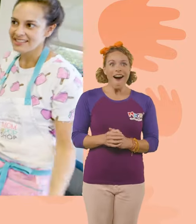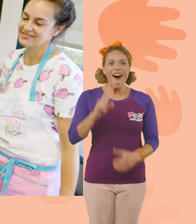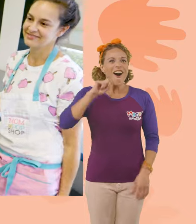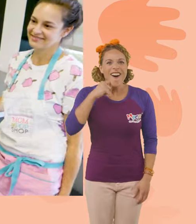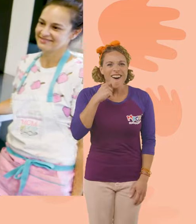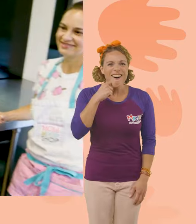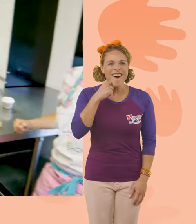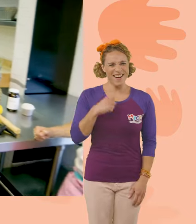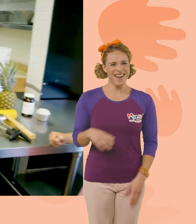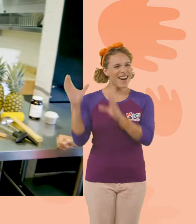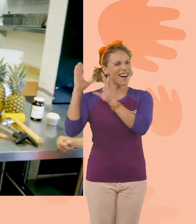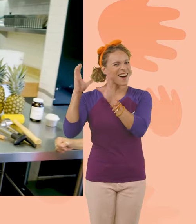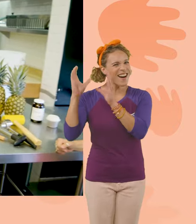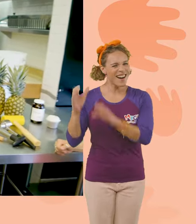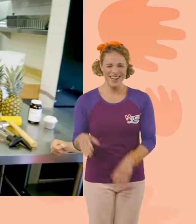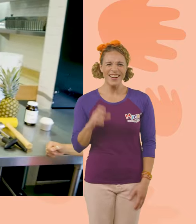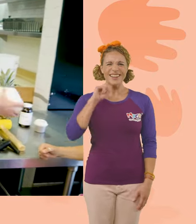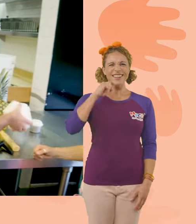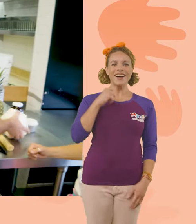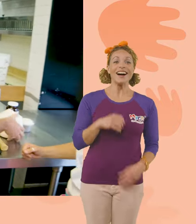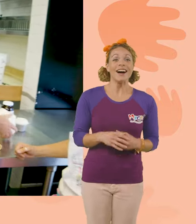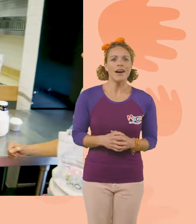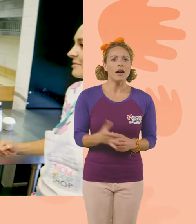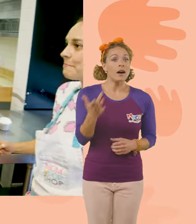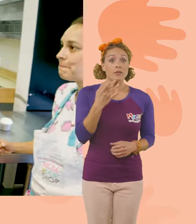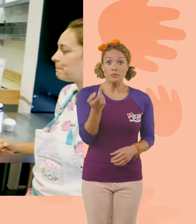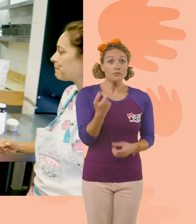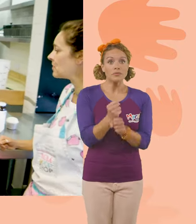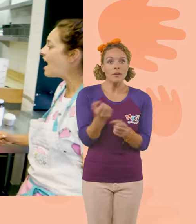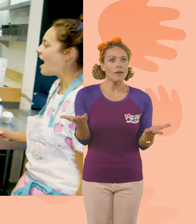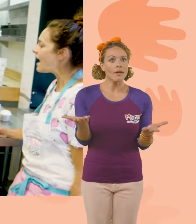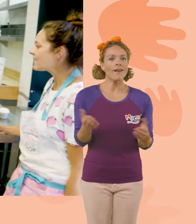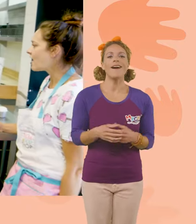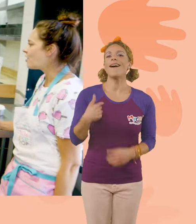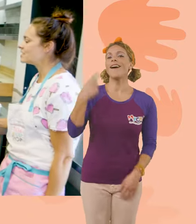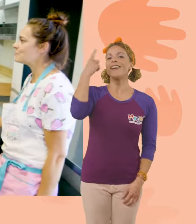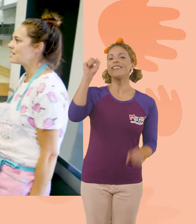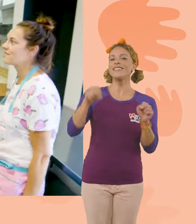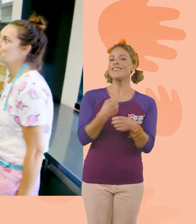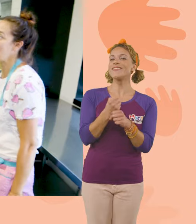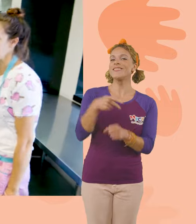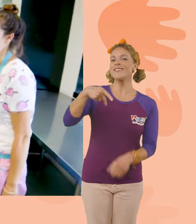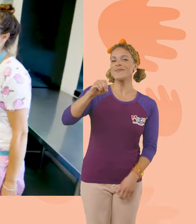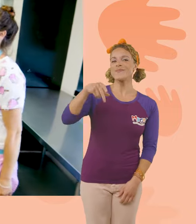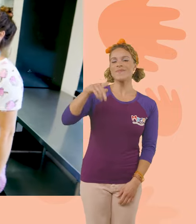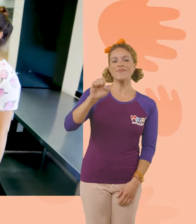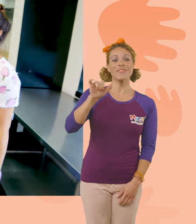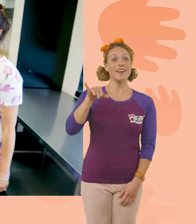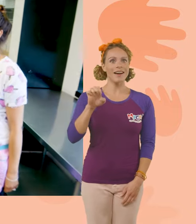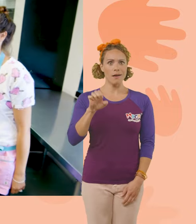Wow, that's cool. A coconut. Cool. Well, what flavor are we making? I thought we could make